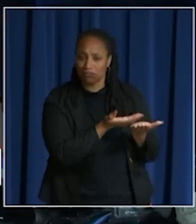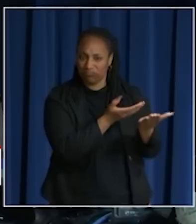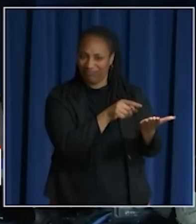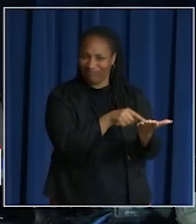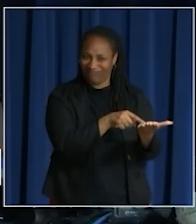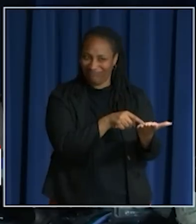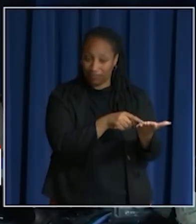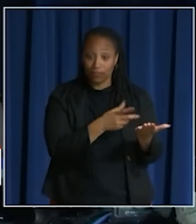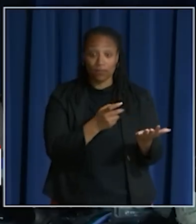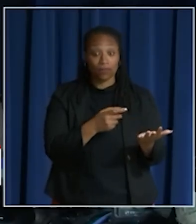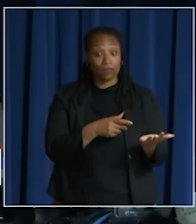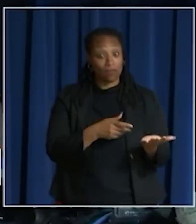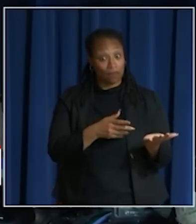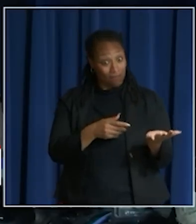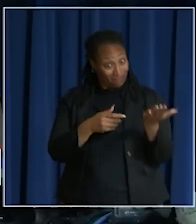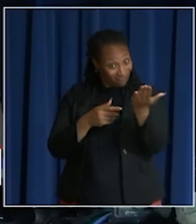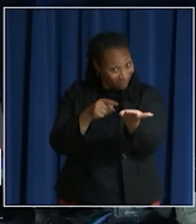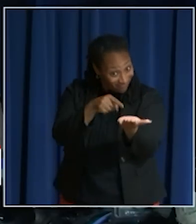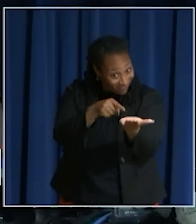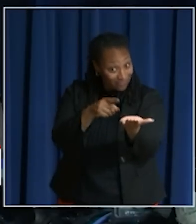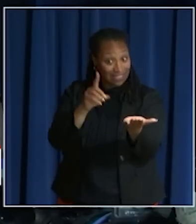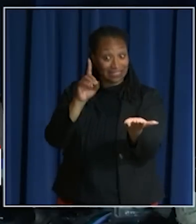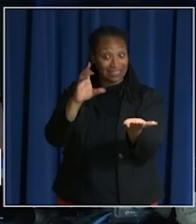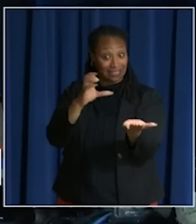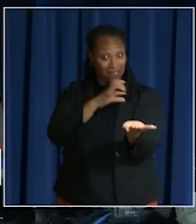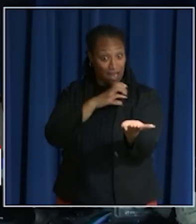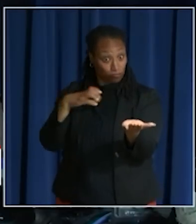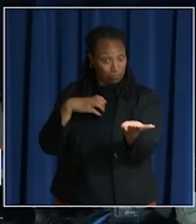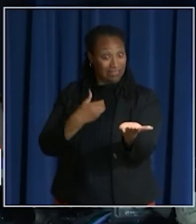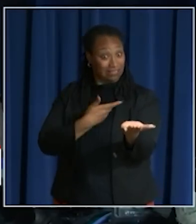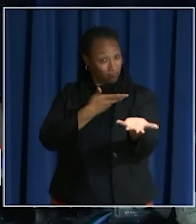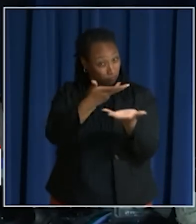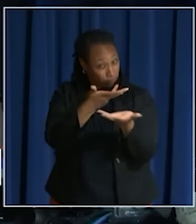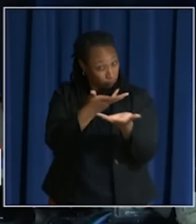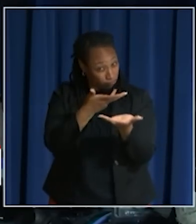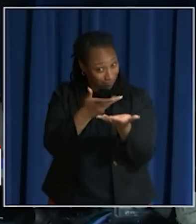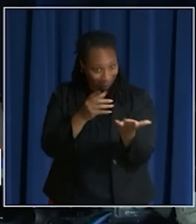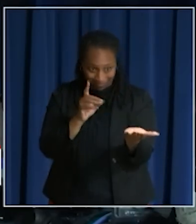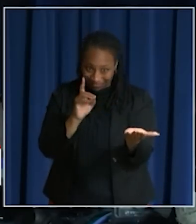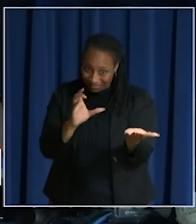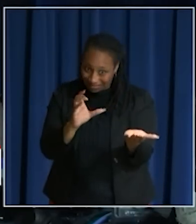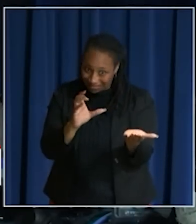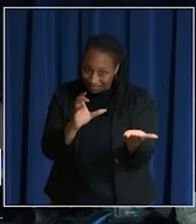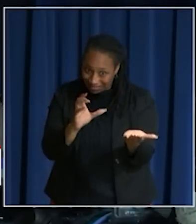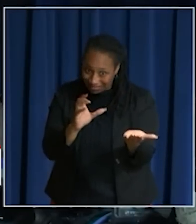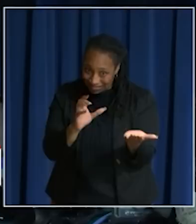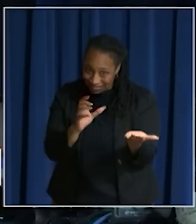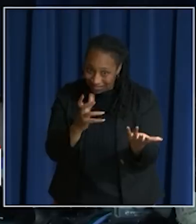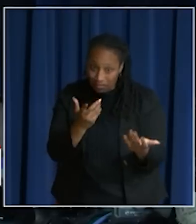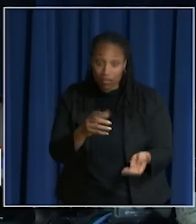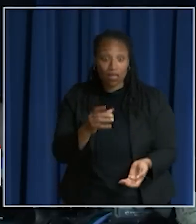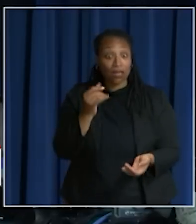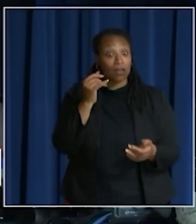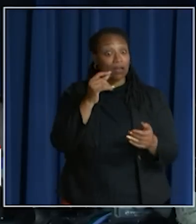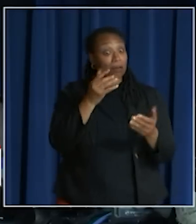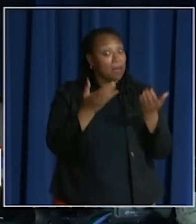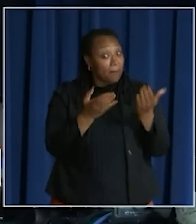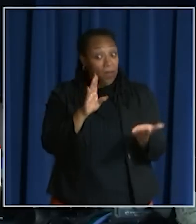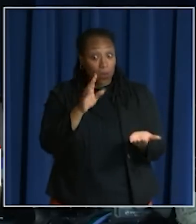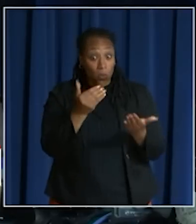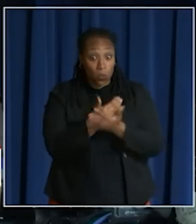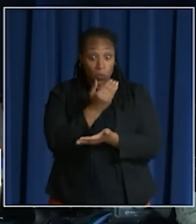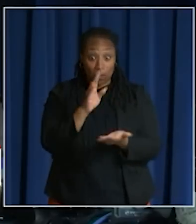seeing if there's any possibility of a omnibus to change that. With regard to